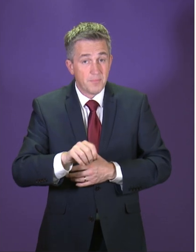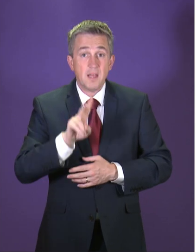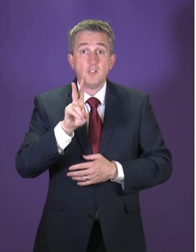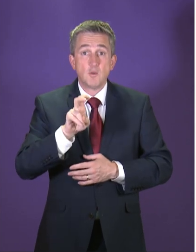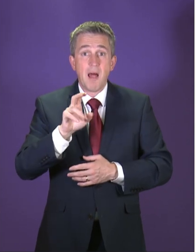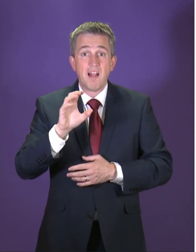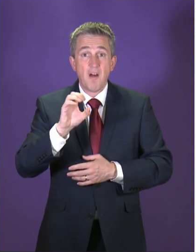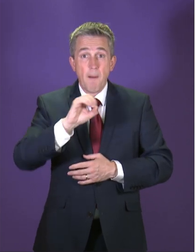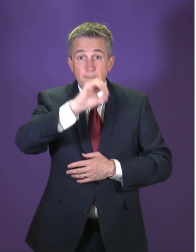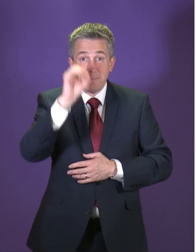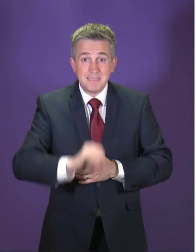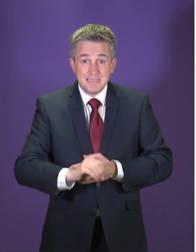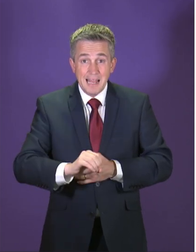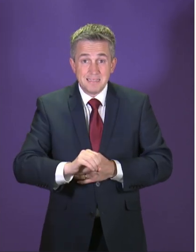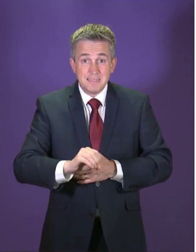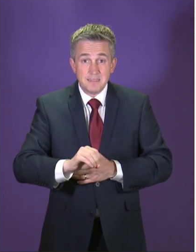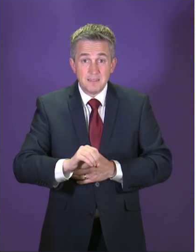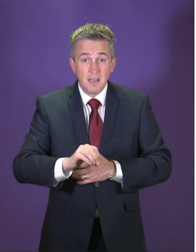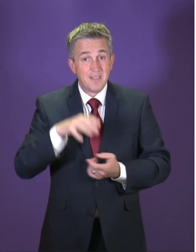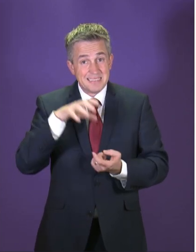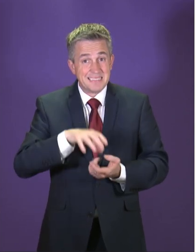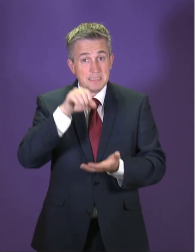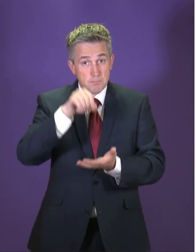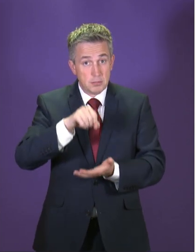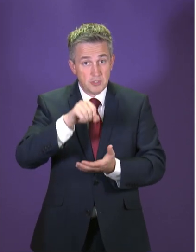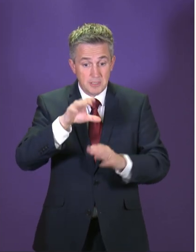12% of the entire budget of the city.